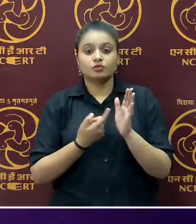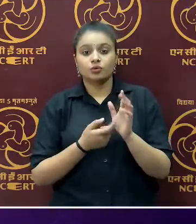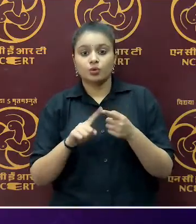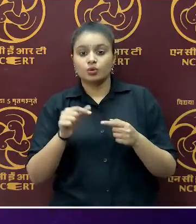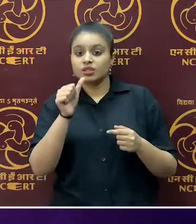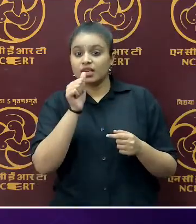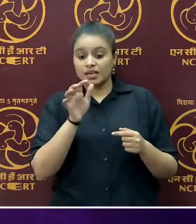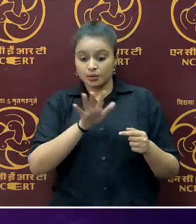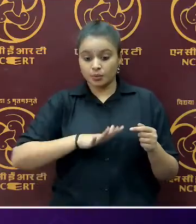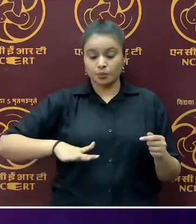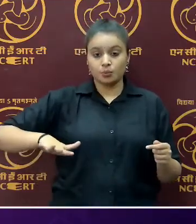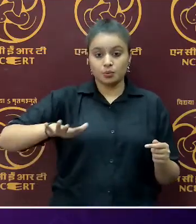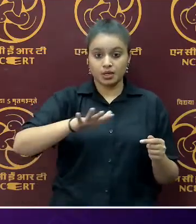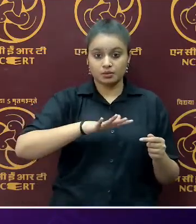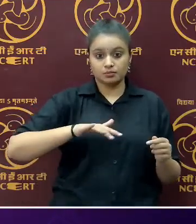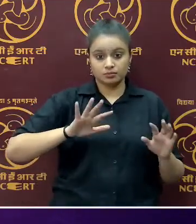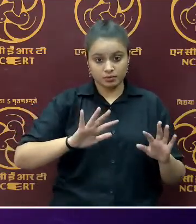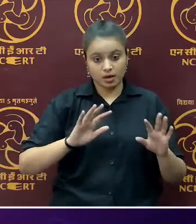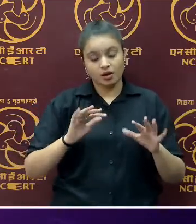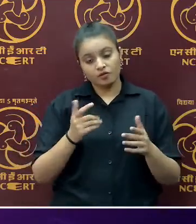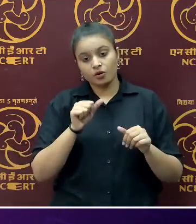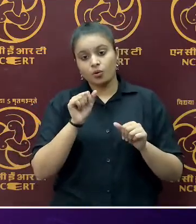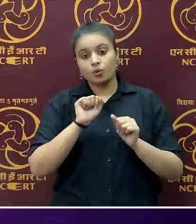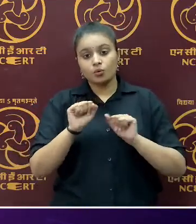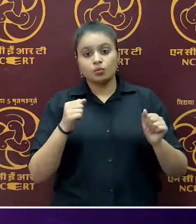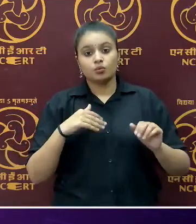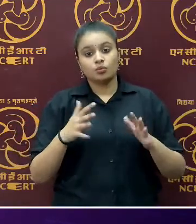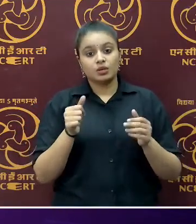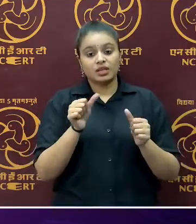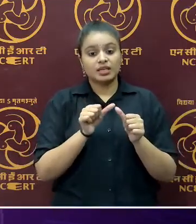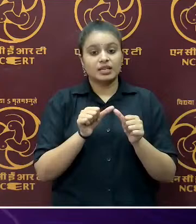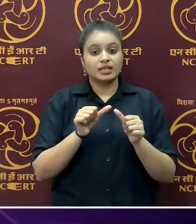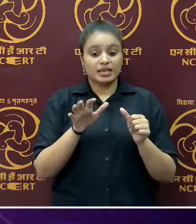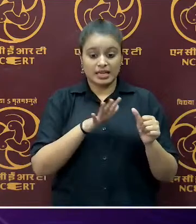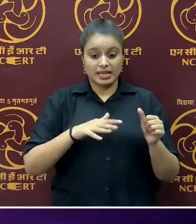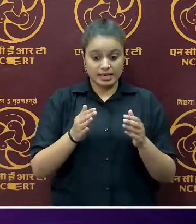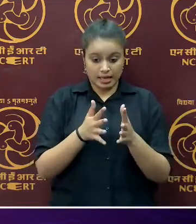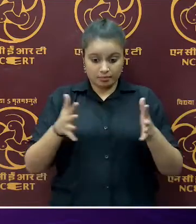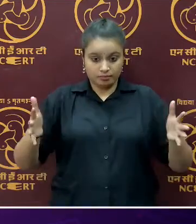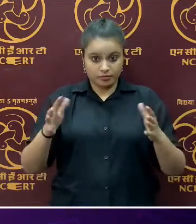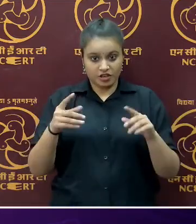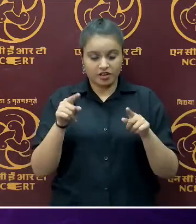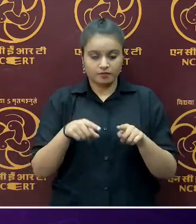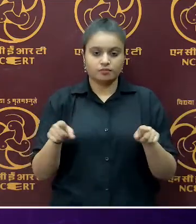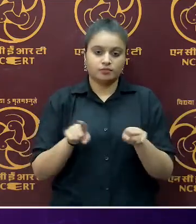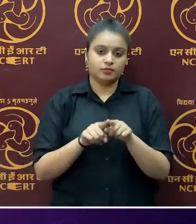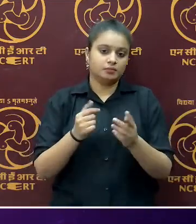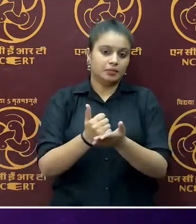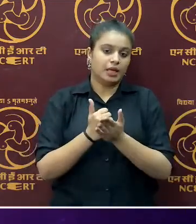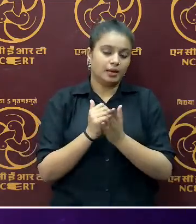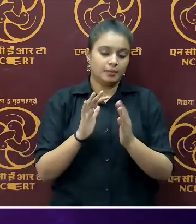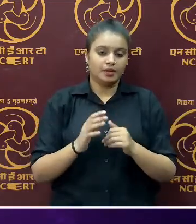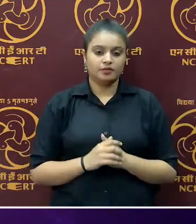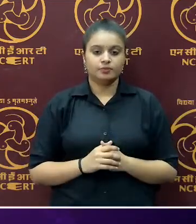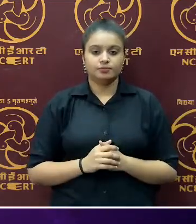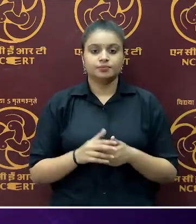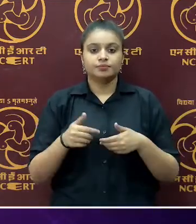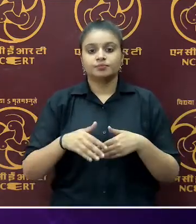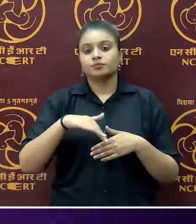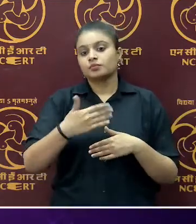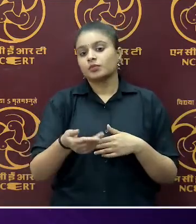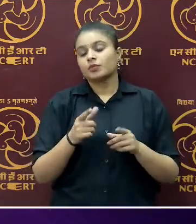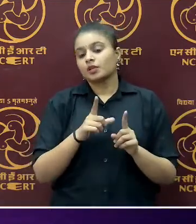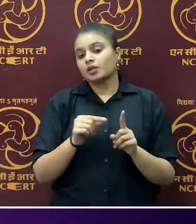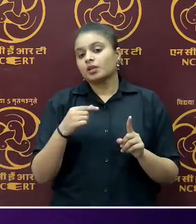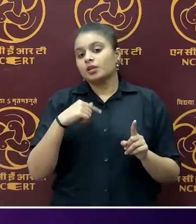they are displacing. Yes. Yes. And the amount of area they are covering up. That's right. That is helping. Okay. Ma'am, I do have another